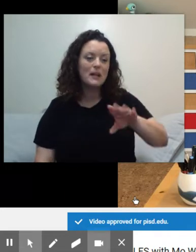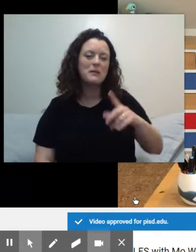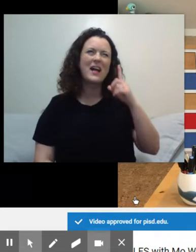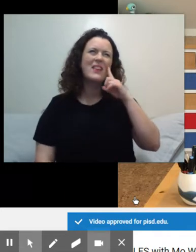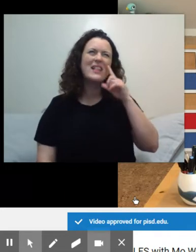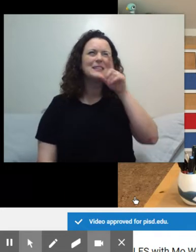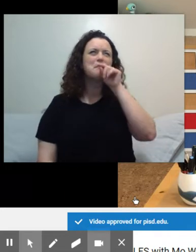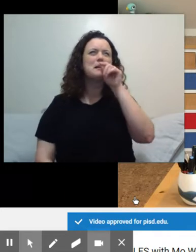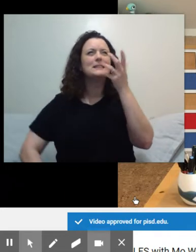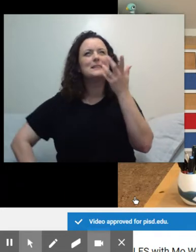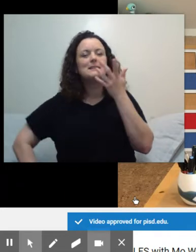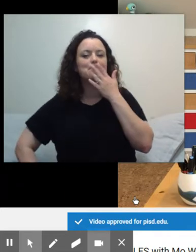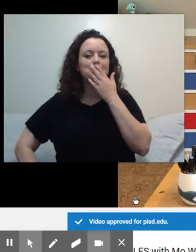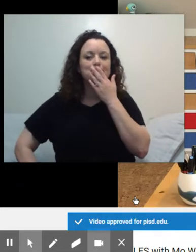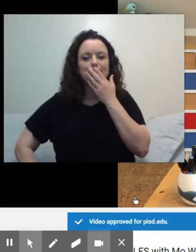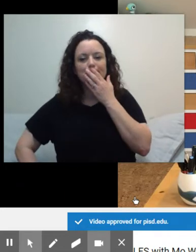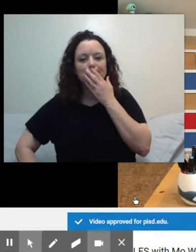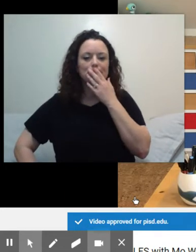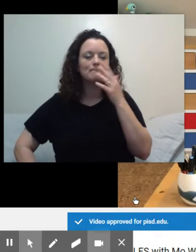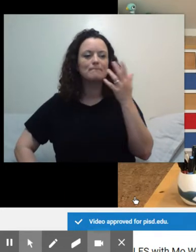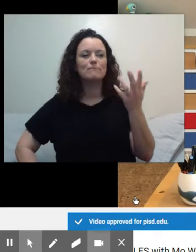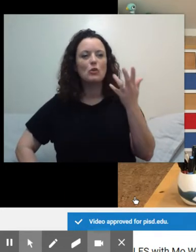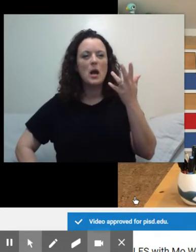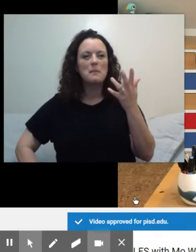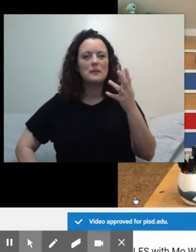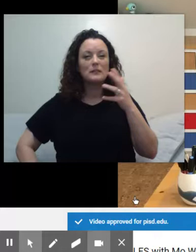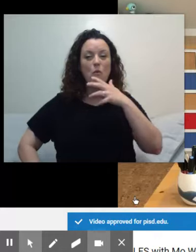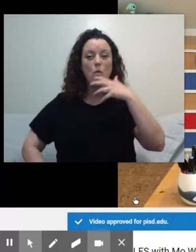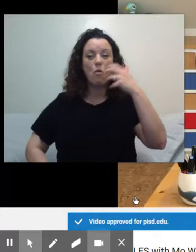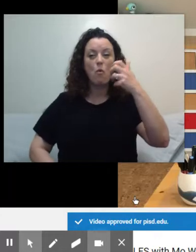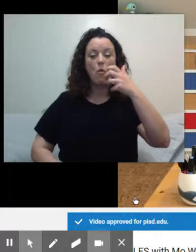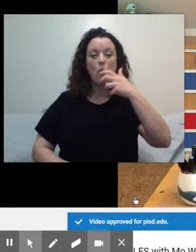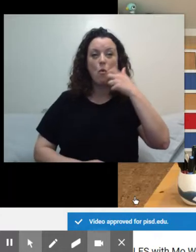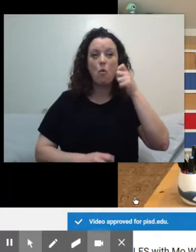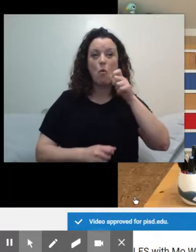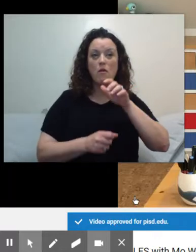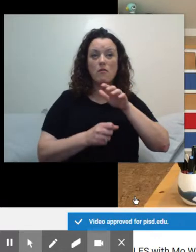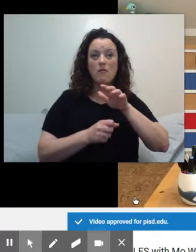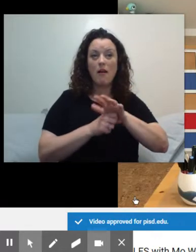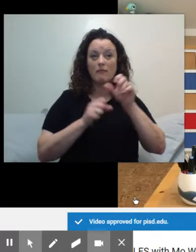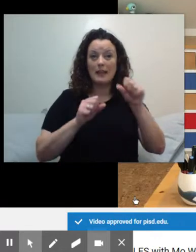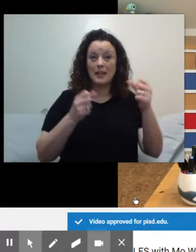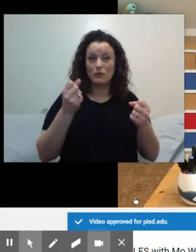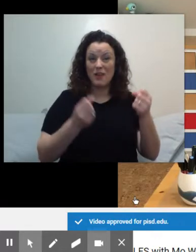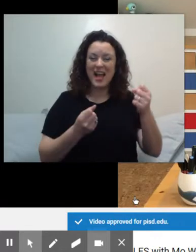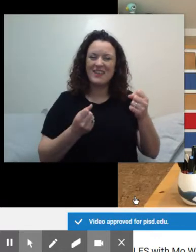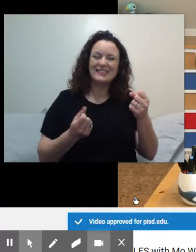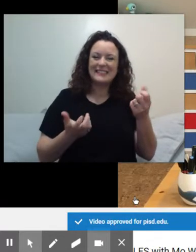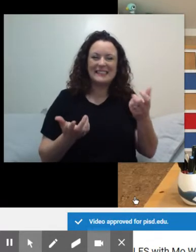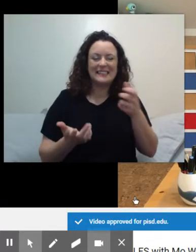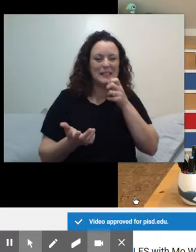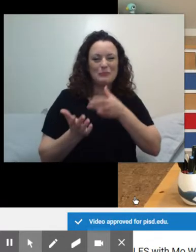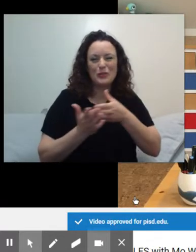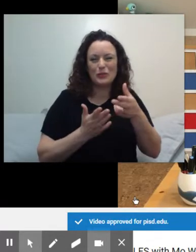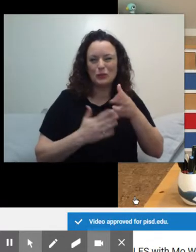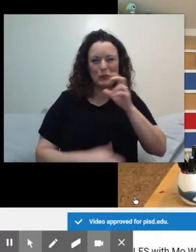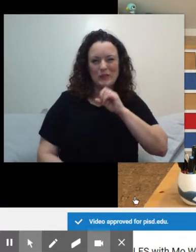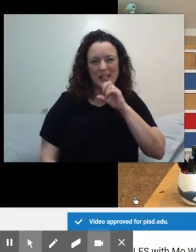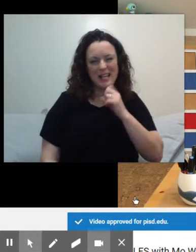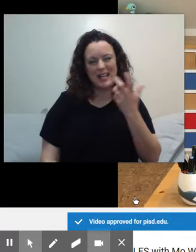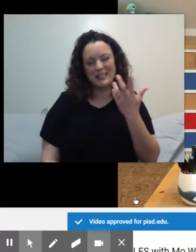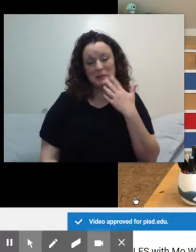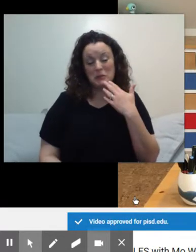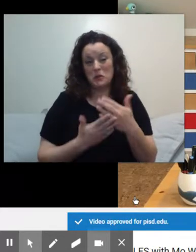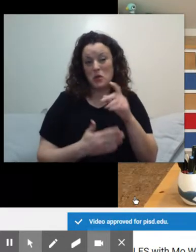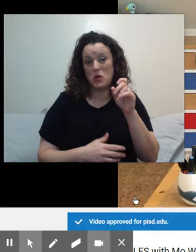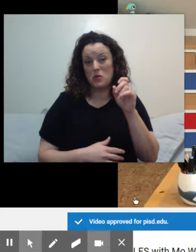pigeon probably is not old enough for a driver's license. So I'm not sure how old he is. It's a good question. And